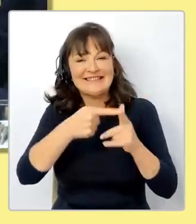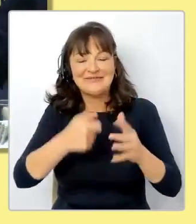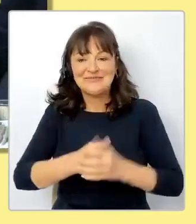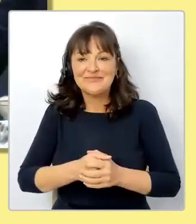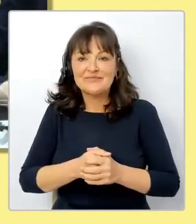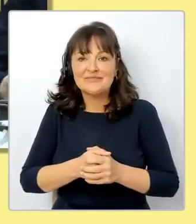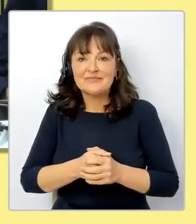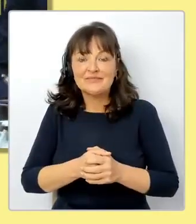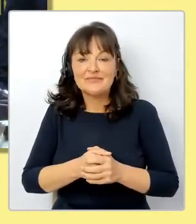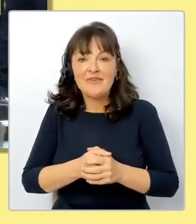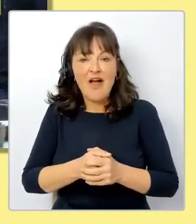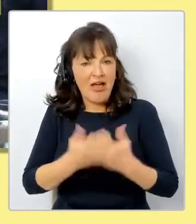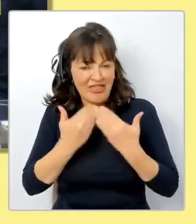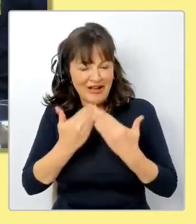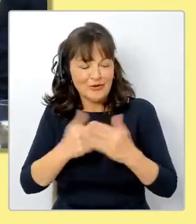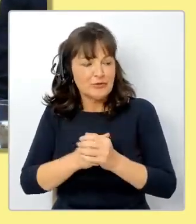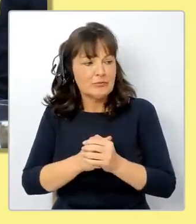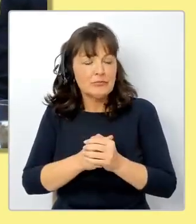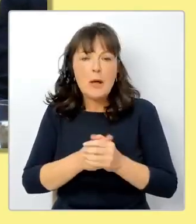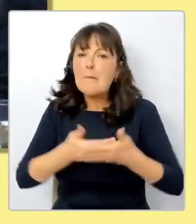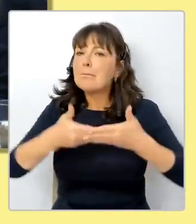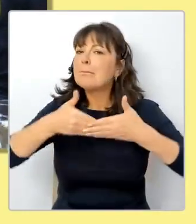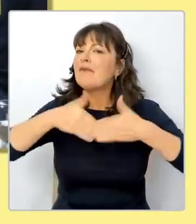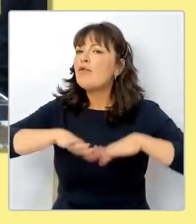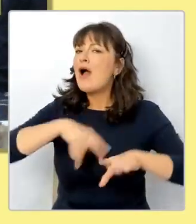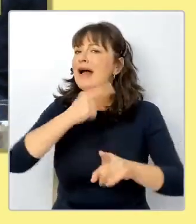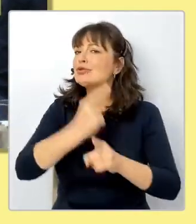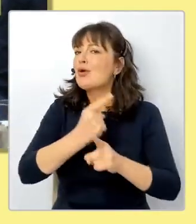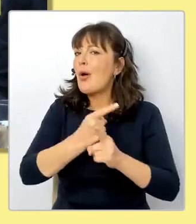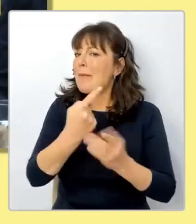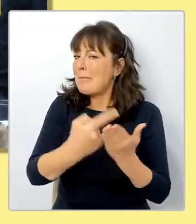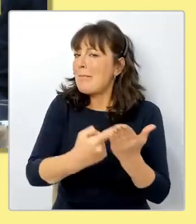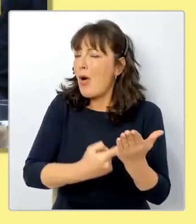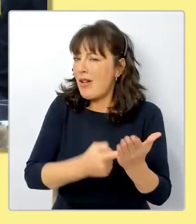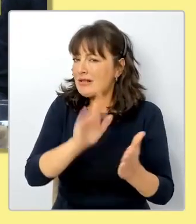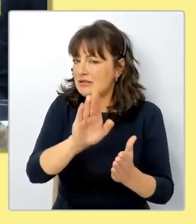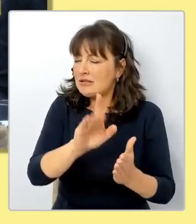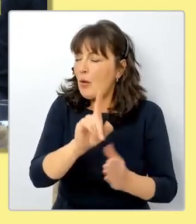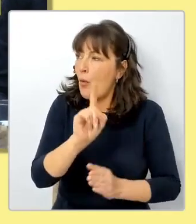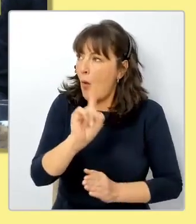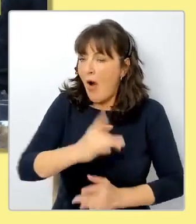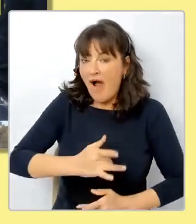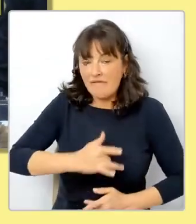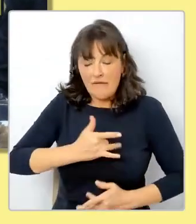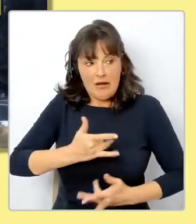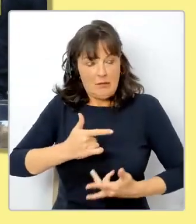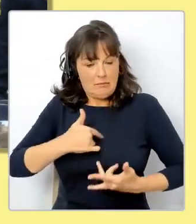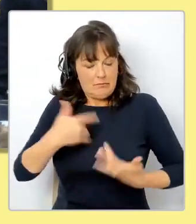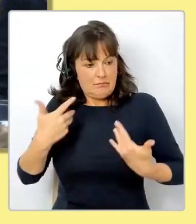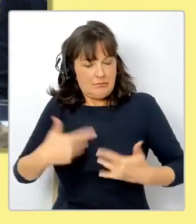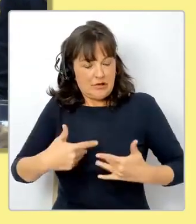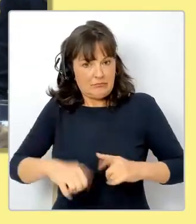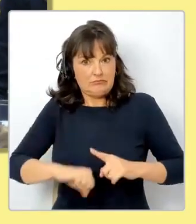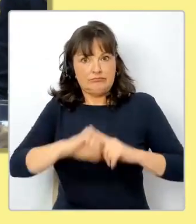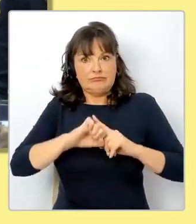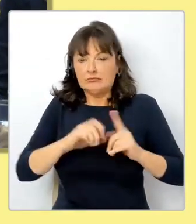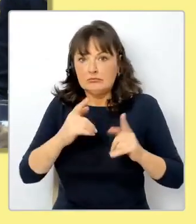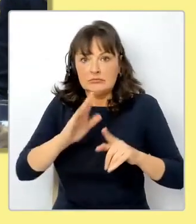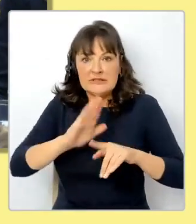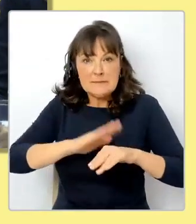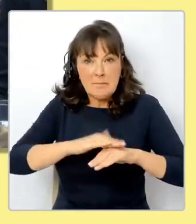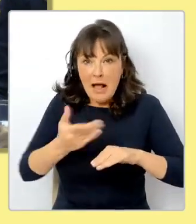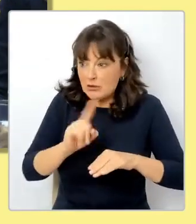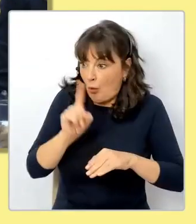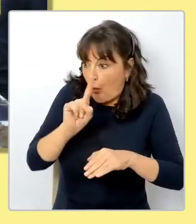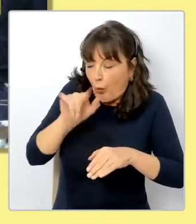before I start talking about policies, what has always moved me is that no matter what government is in place